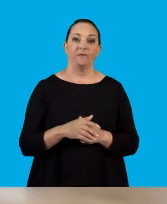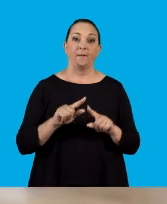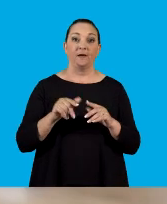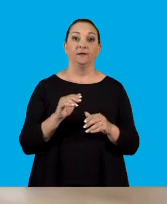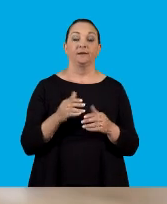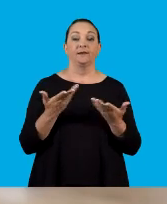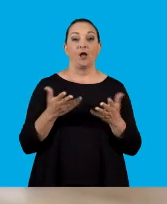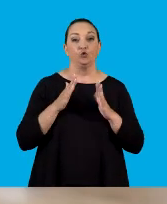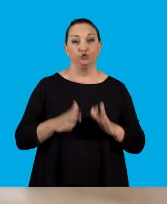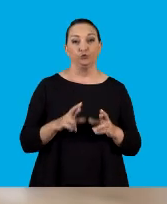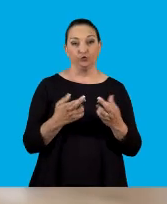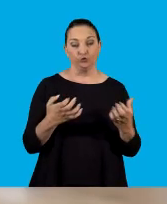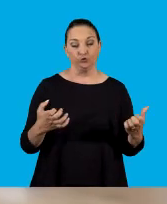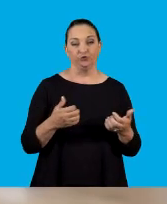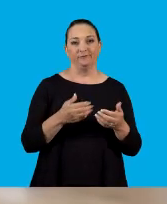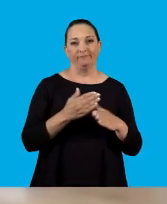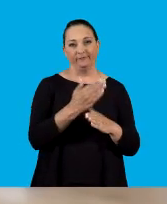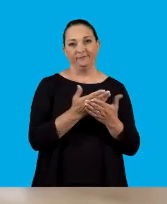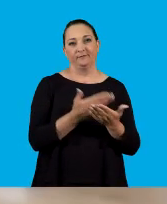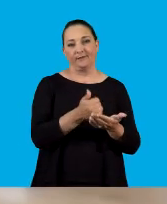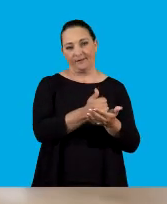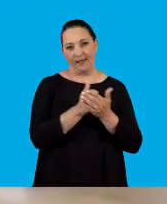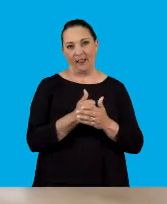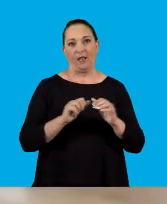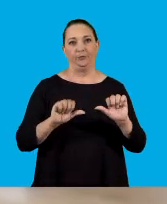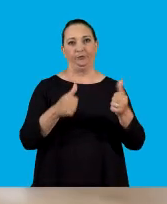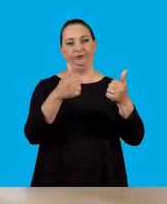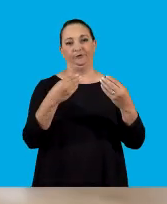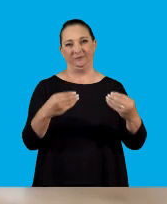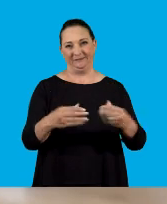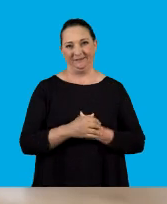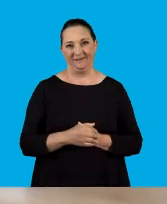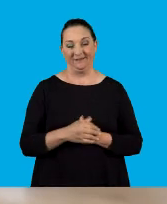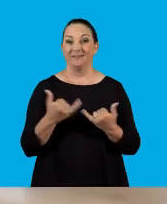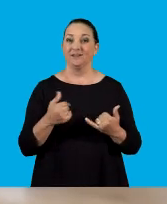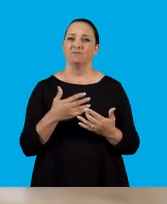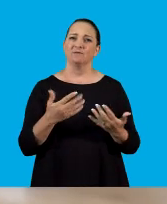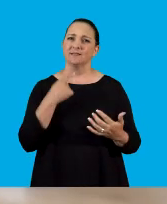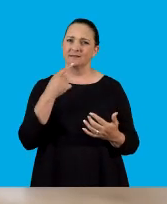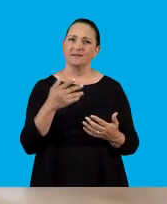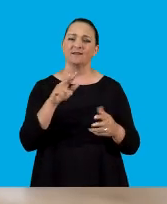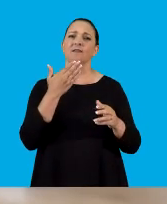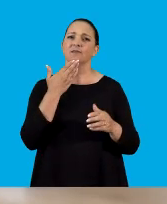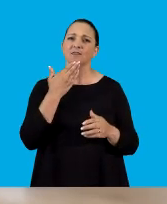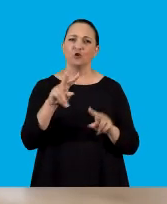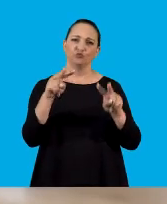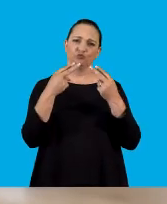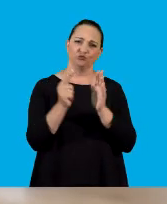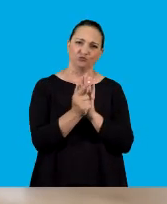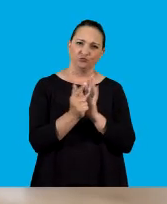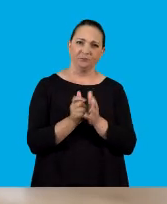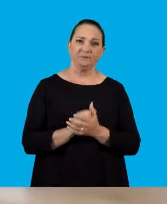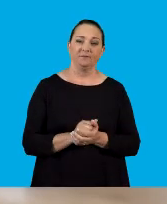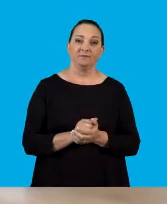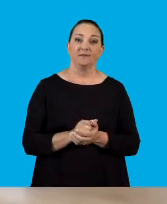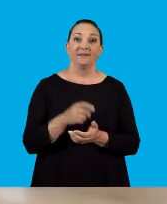can contribute to the success of the business. So with that being said, I would like to say thank you for watching this lesson, hoping we were able